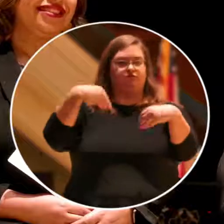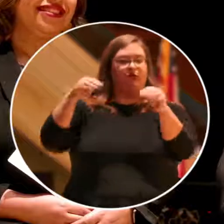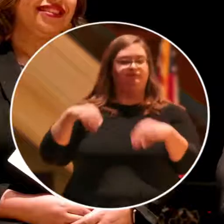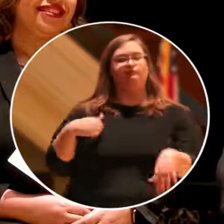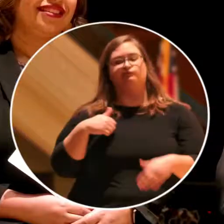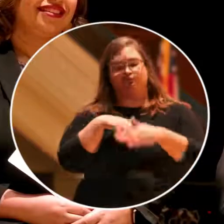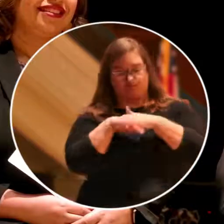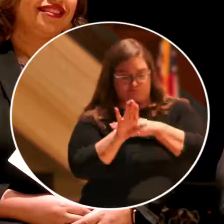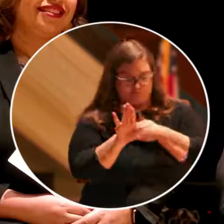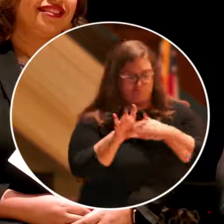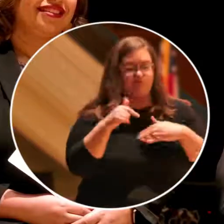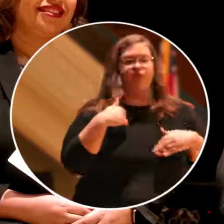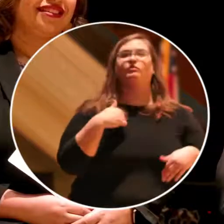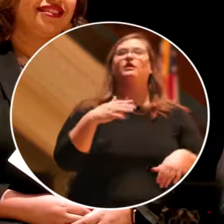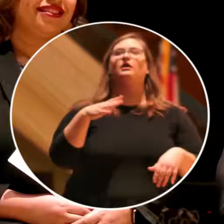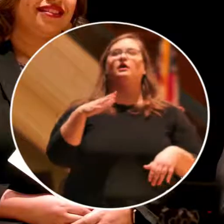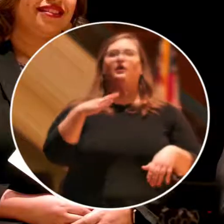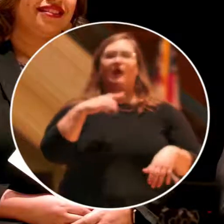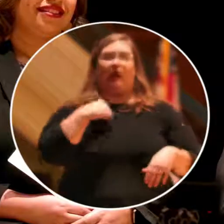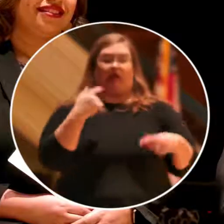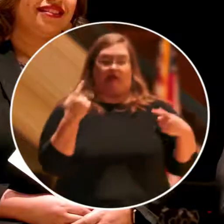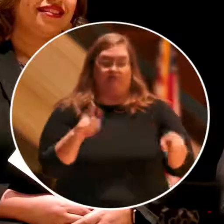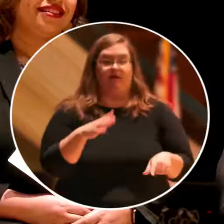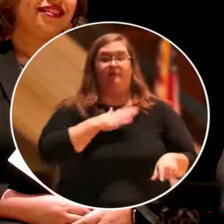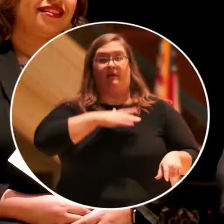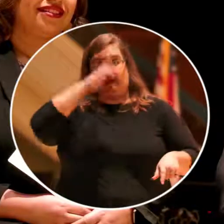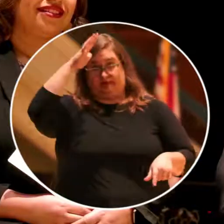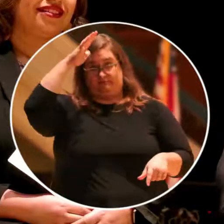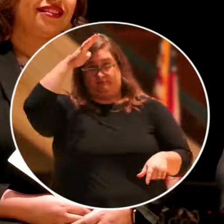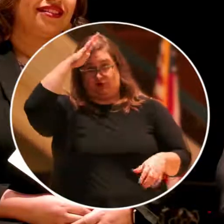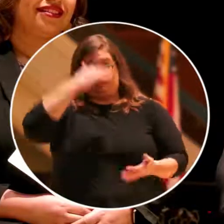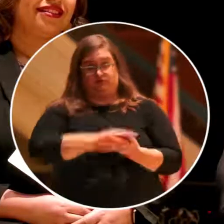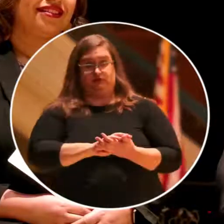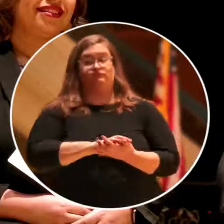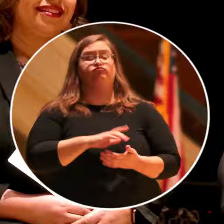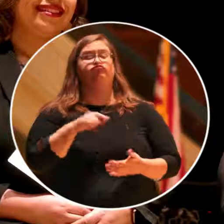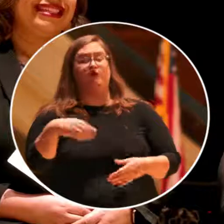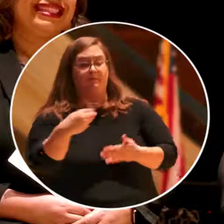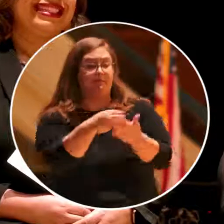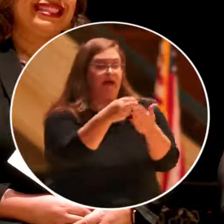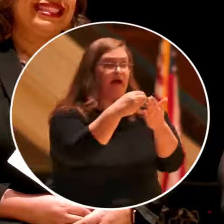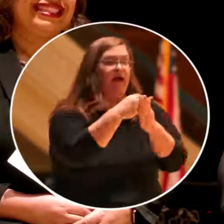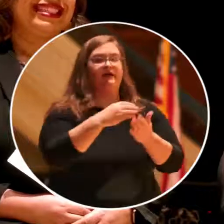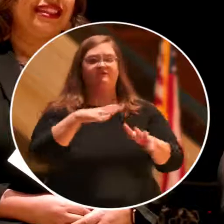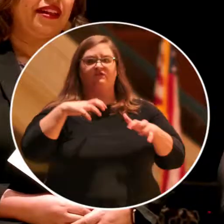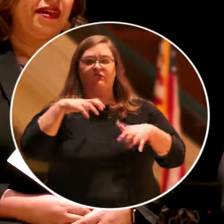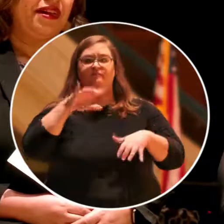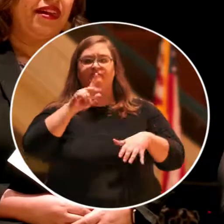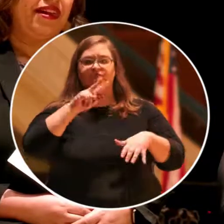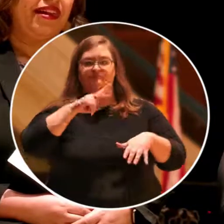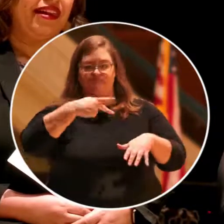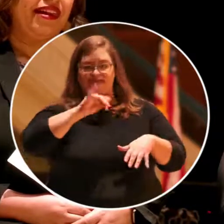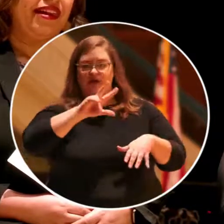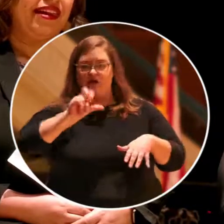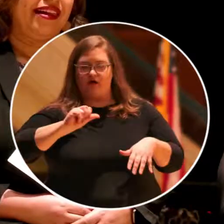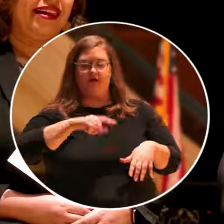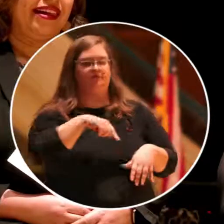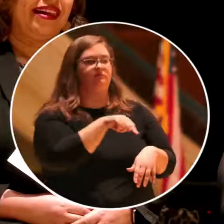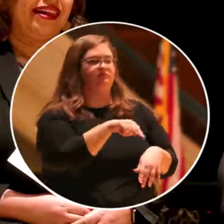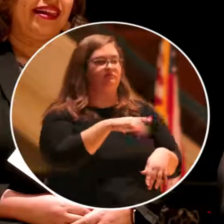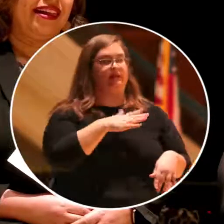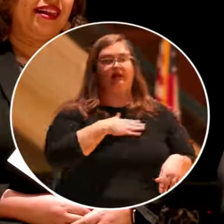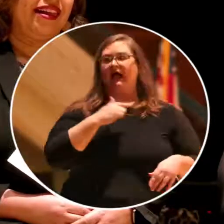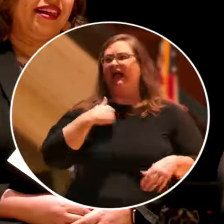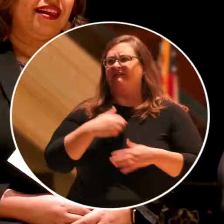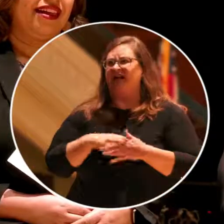passed by as I was squatting next to my grocery cart while my husband shopped for frozen pizza. She was like, "Are you okay?" And